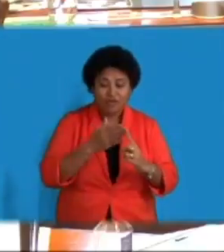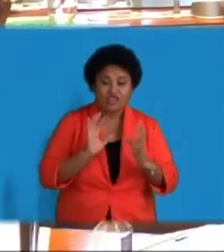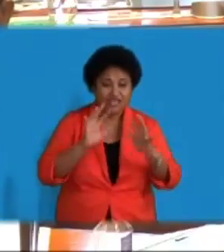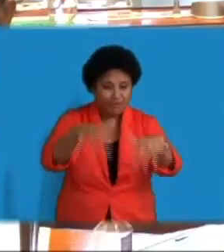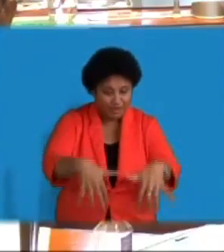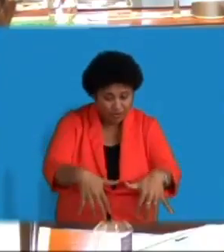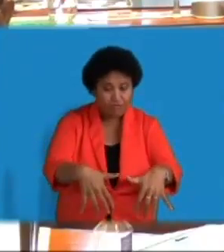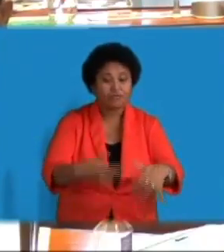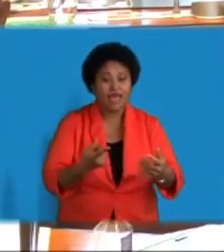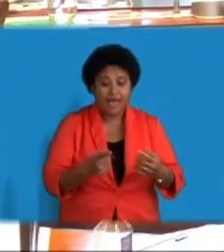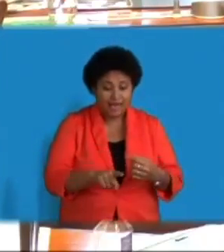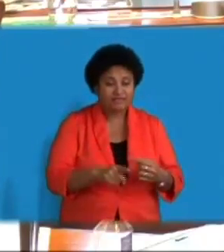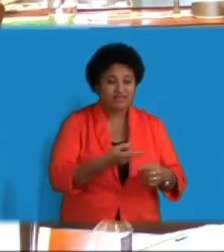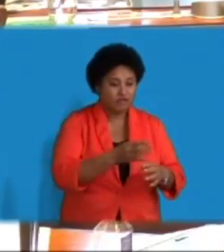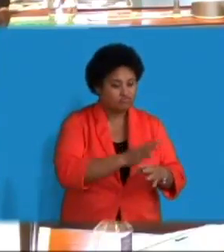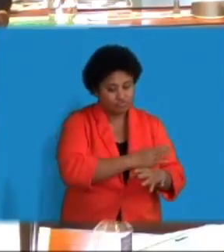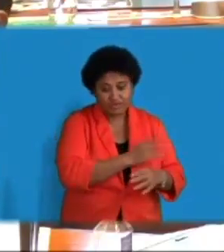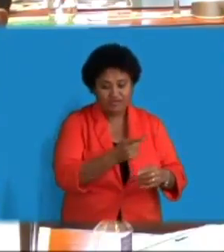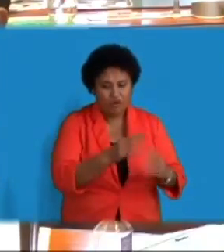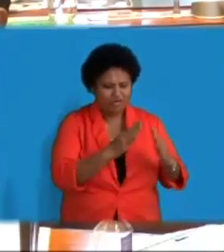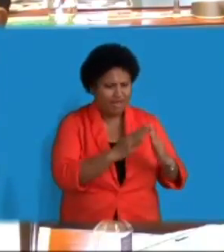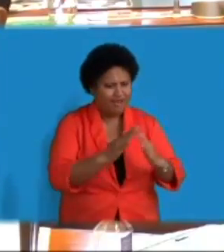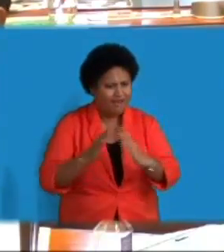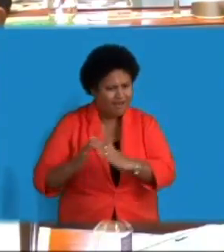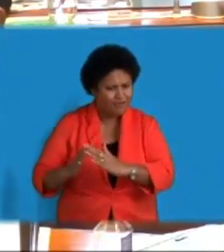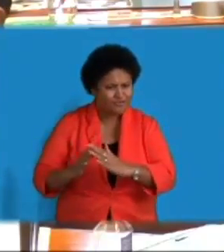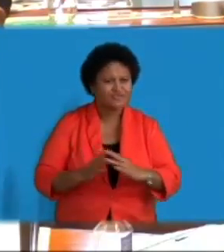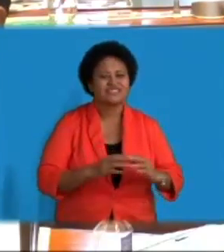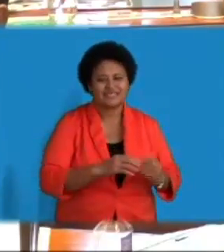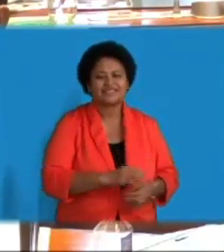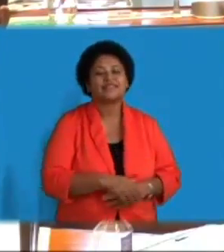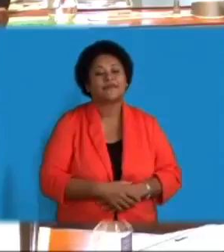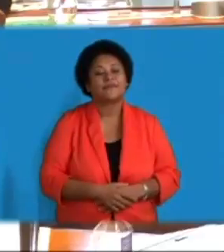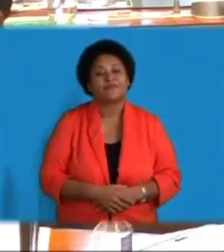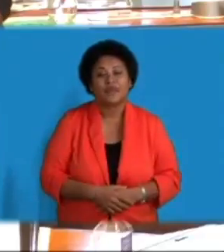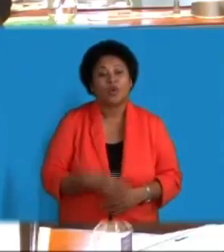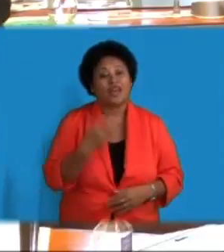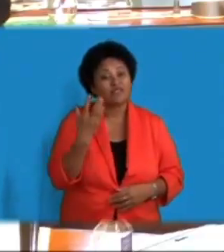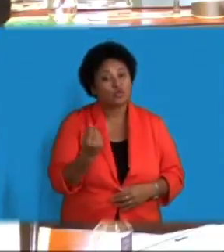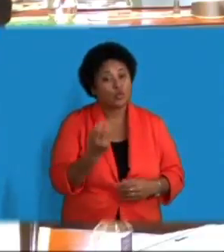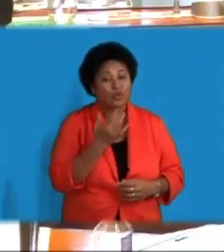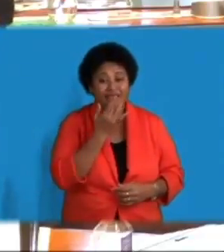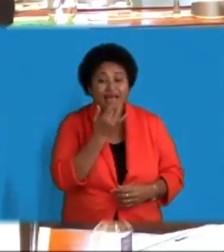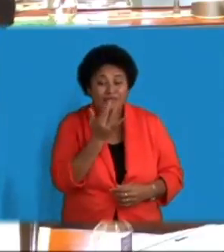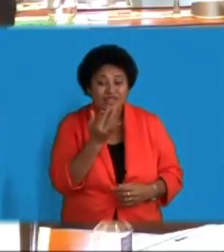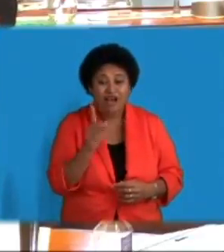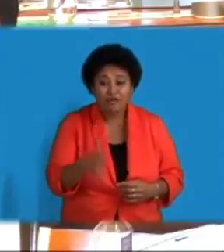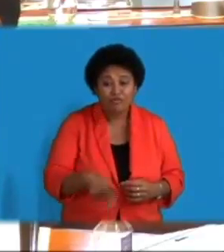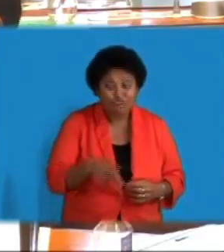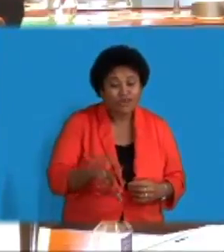and foreshore settlements. Madam Speaker, it is no secret that we have two types of squatter settlements.